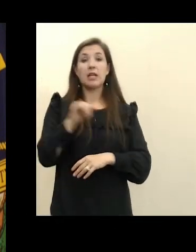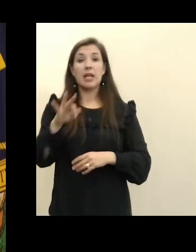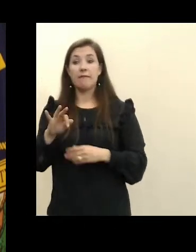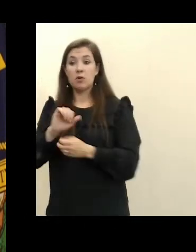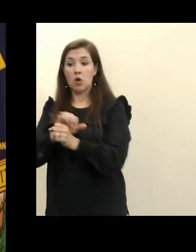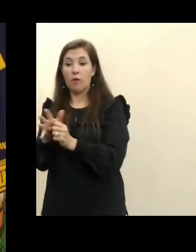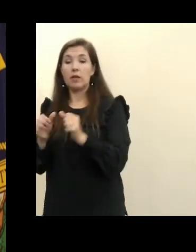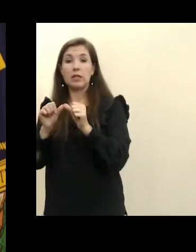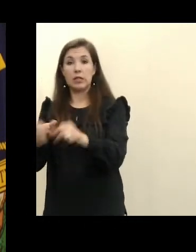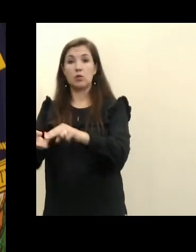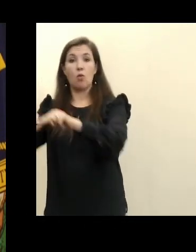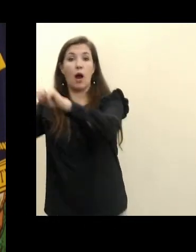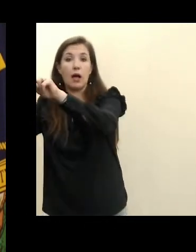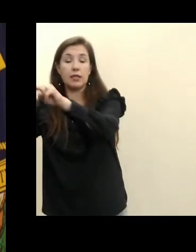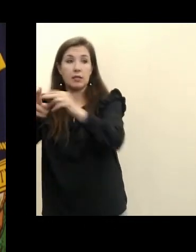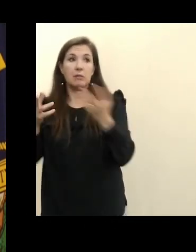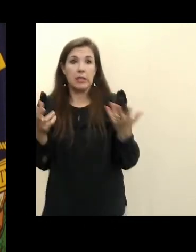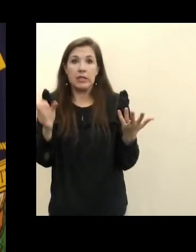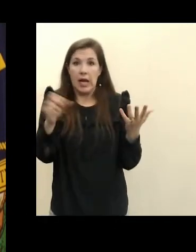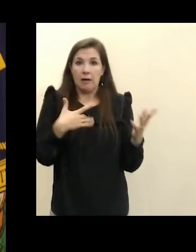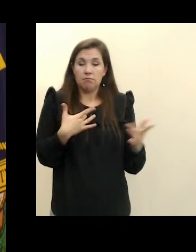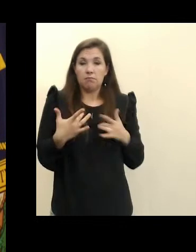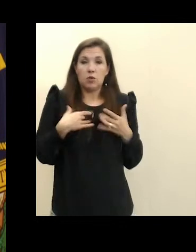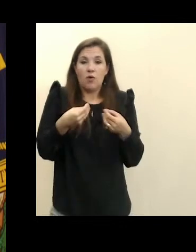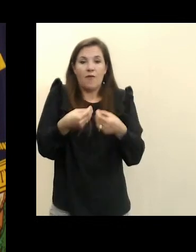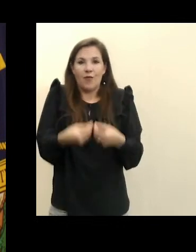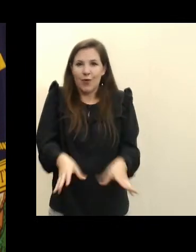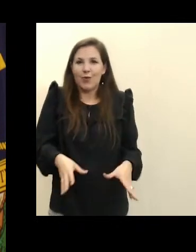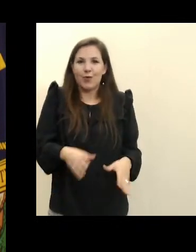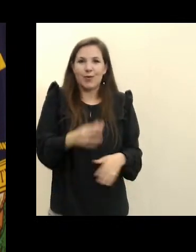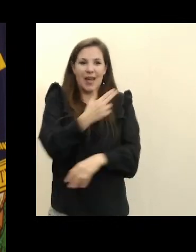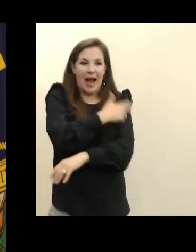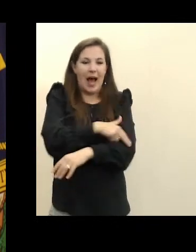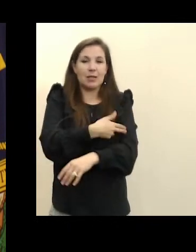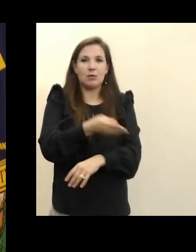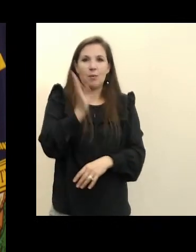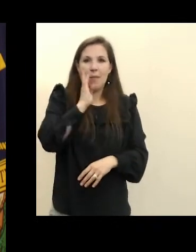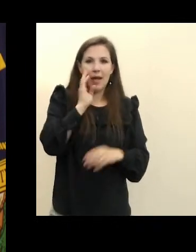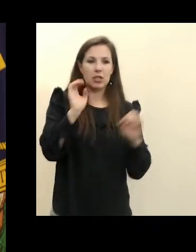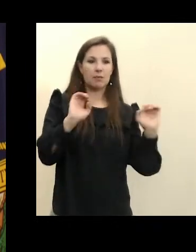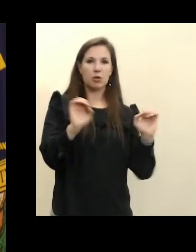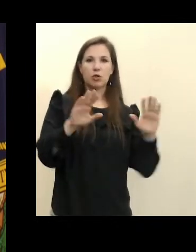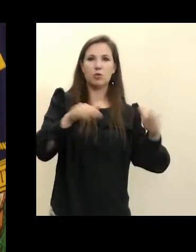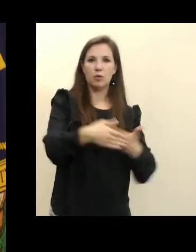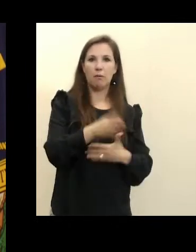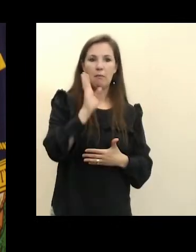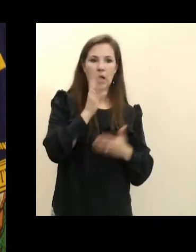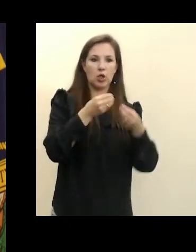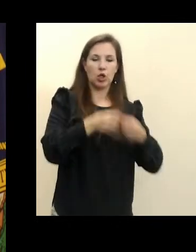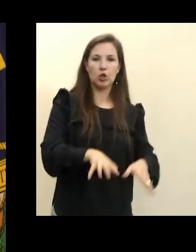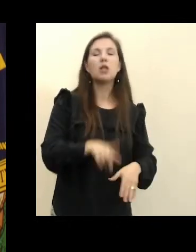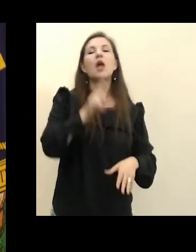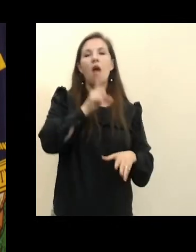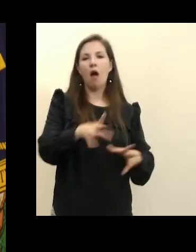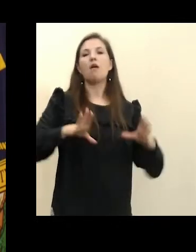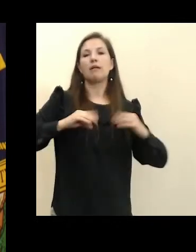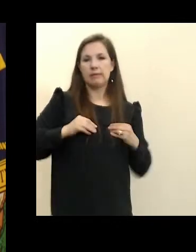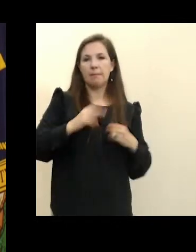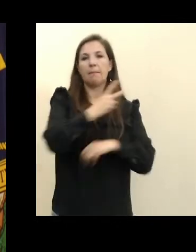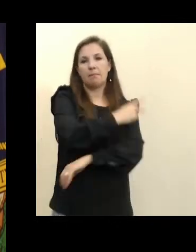to rise? Yeah, I mean, you lose that many available hospital beds and emergency room beds. They are accepting